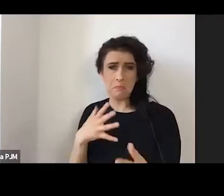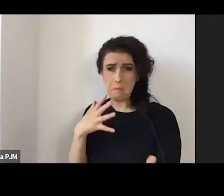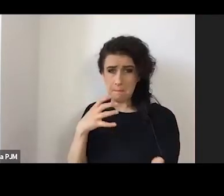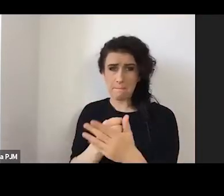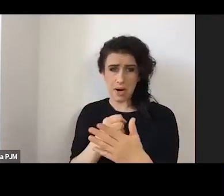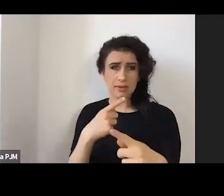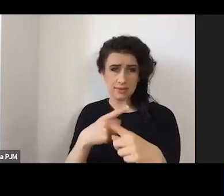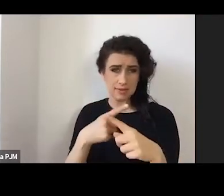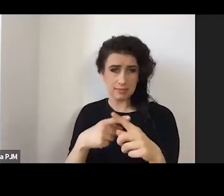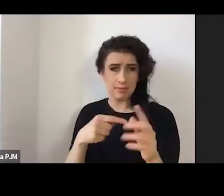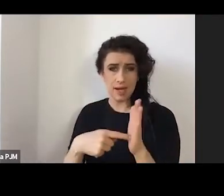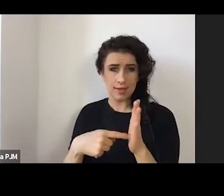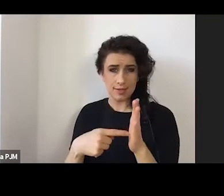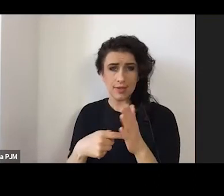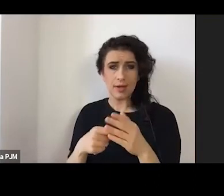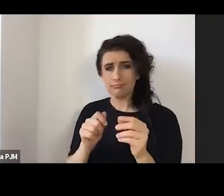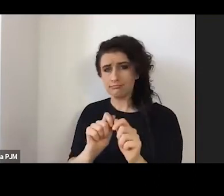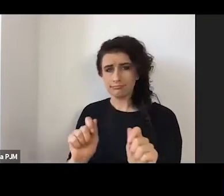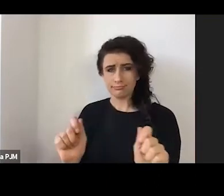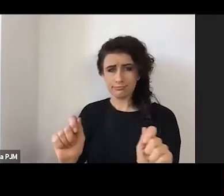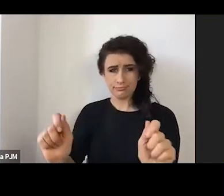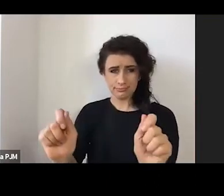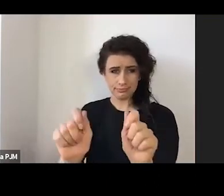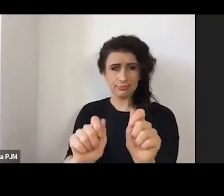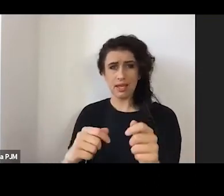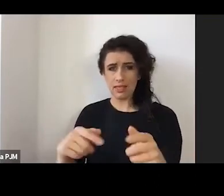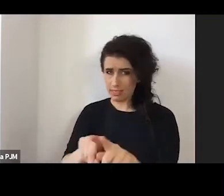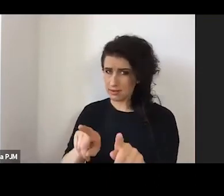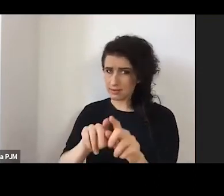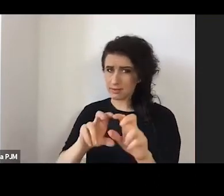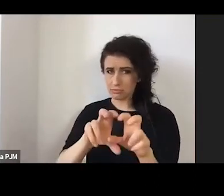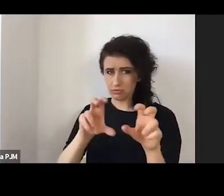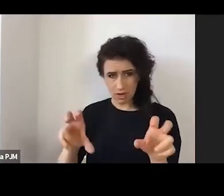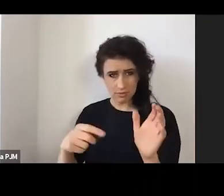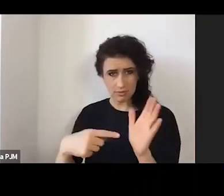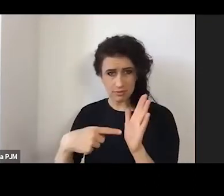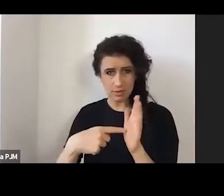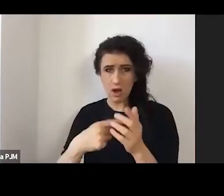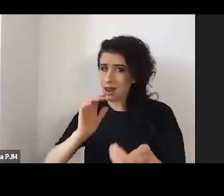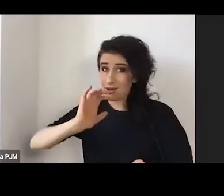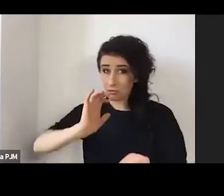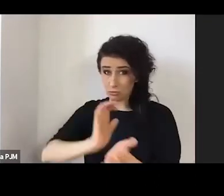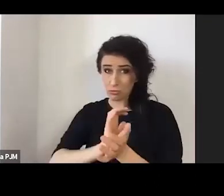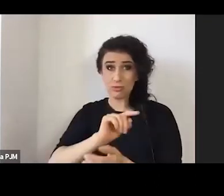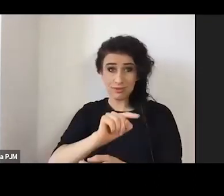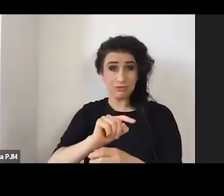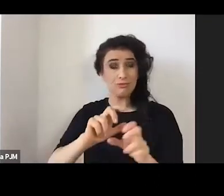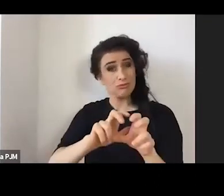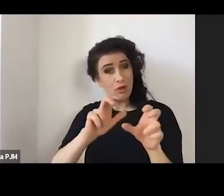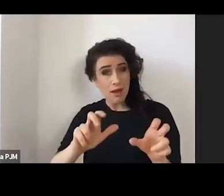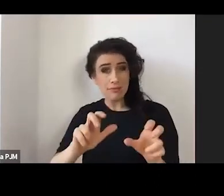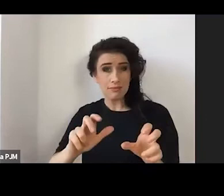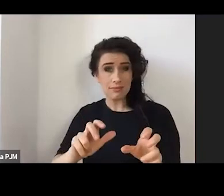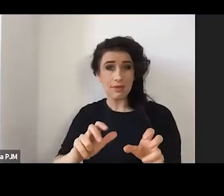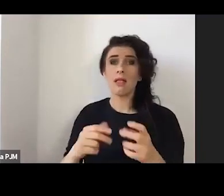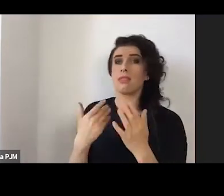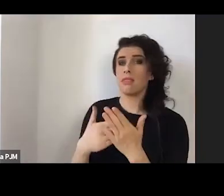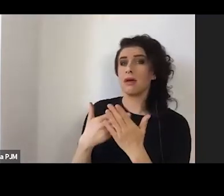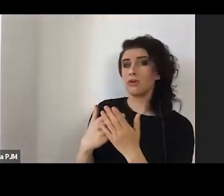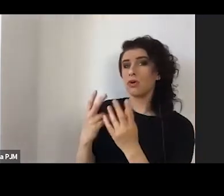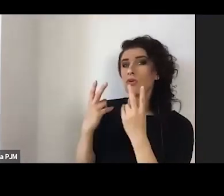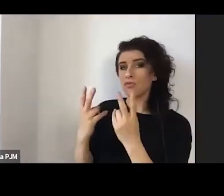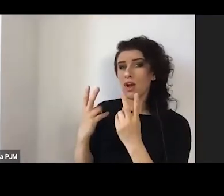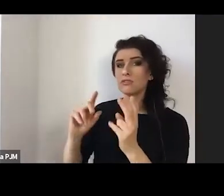we did at the beginning to raise awareness is very important that we let people know what